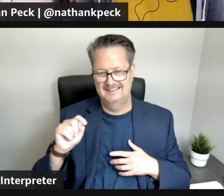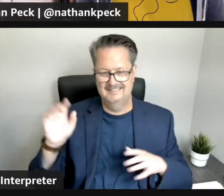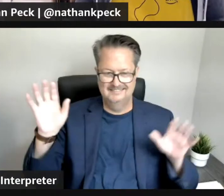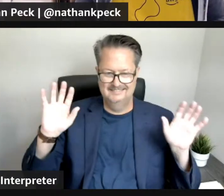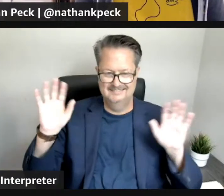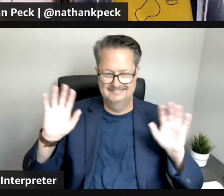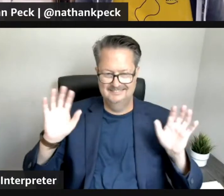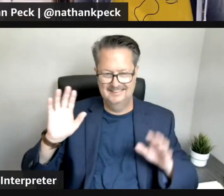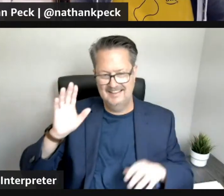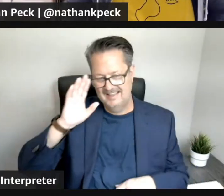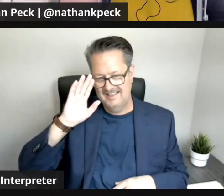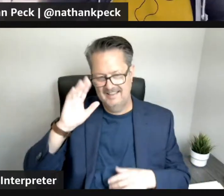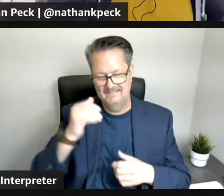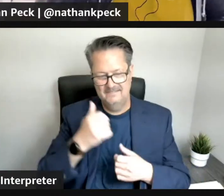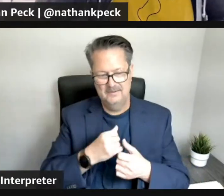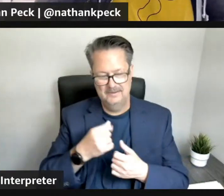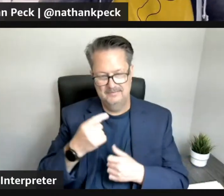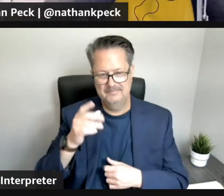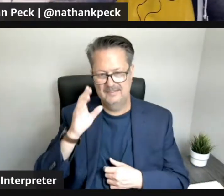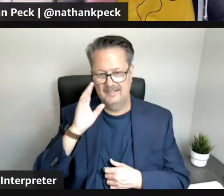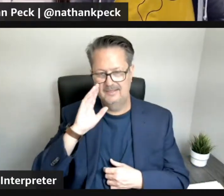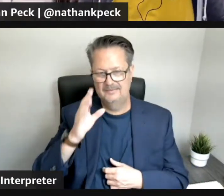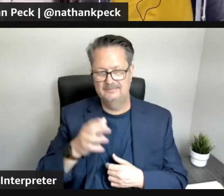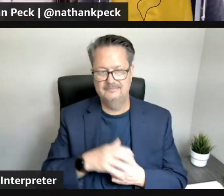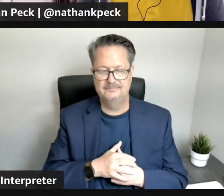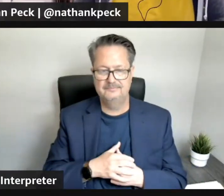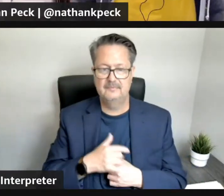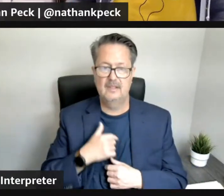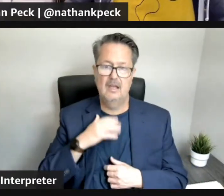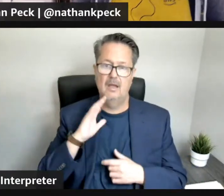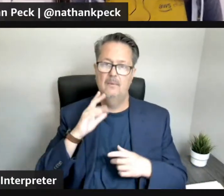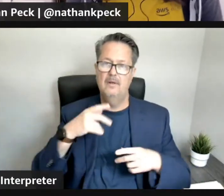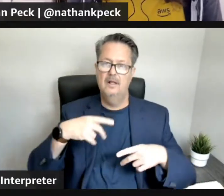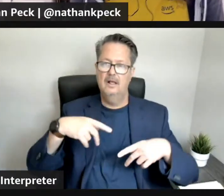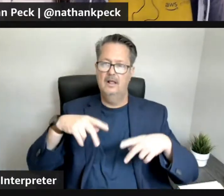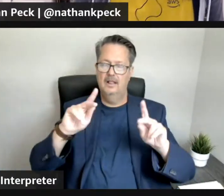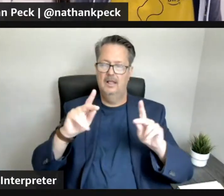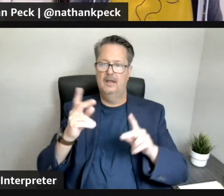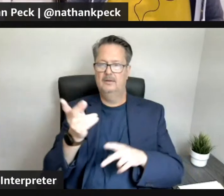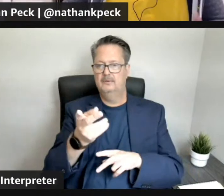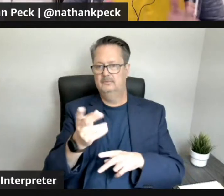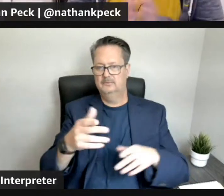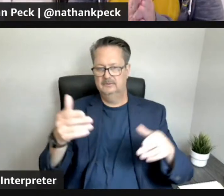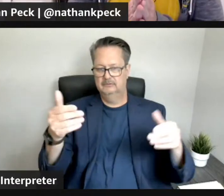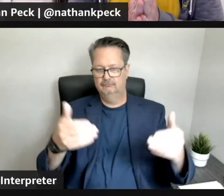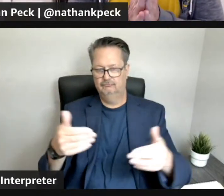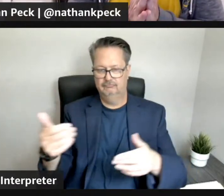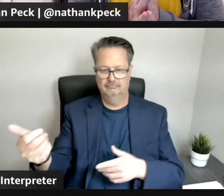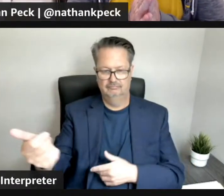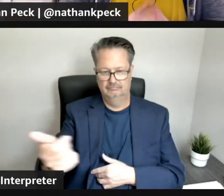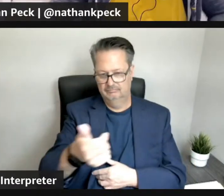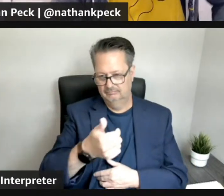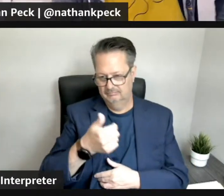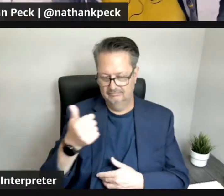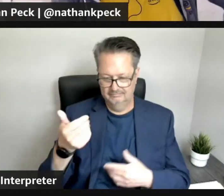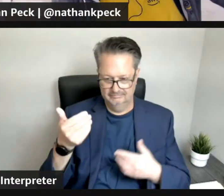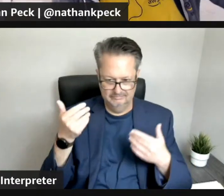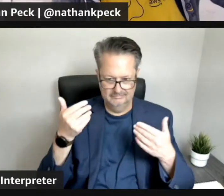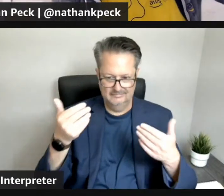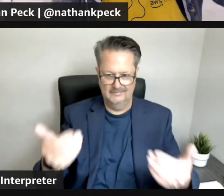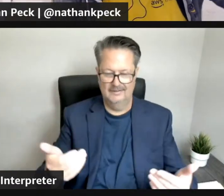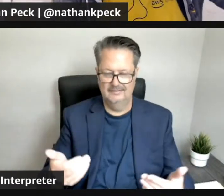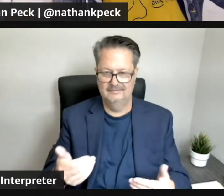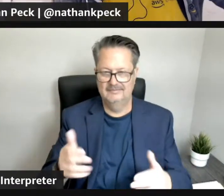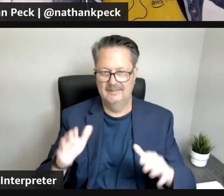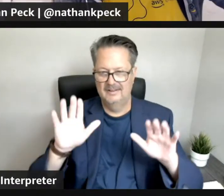Hey, everyone. Hello. I will allow y'all to introduce yourselves and kick it off.